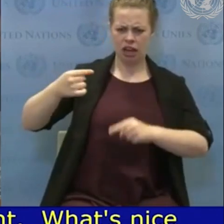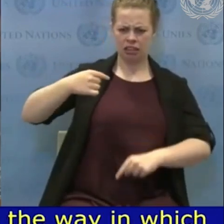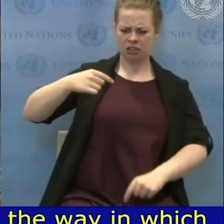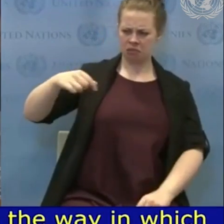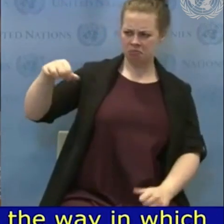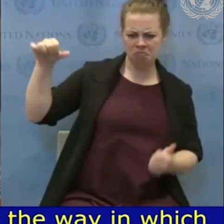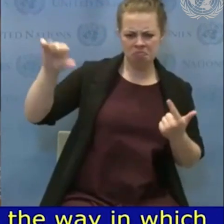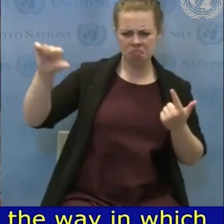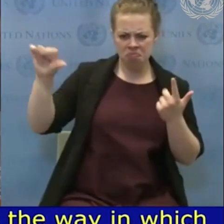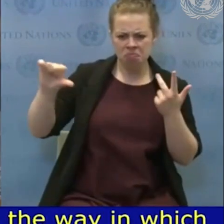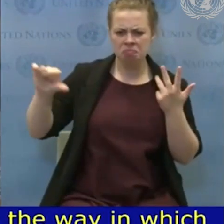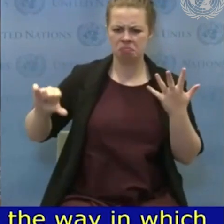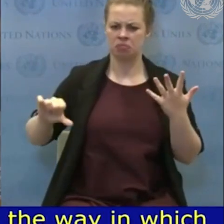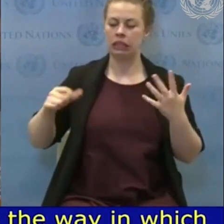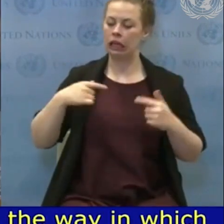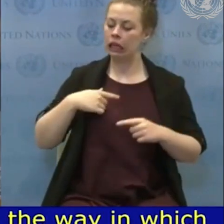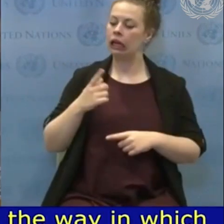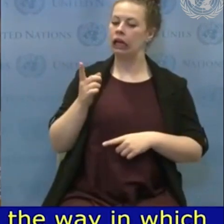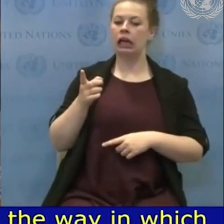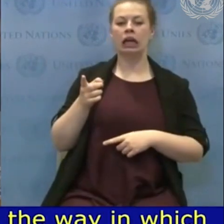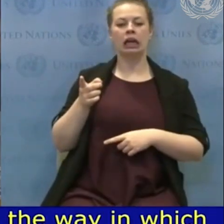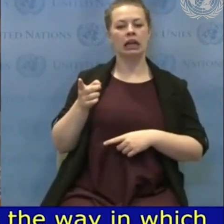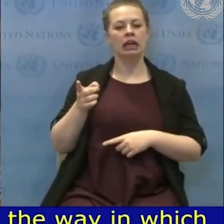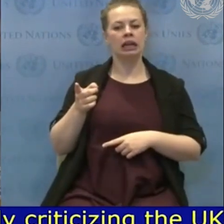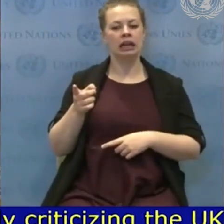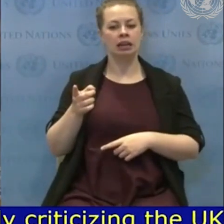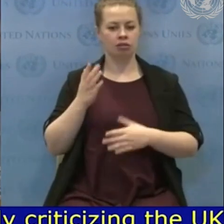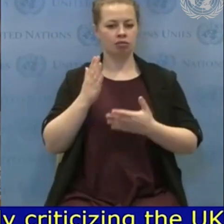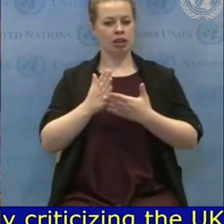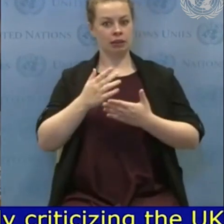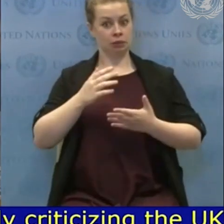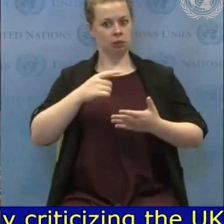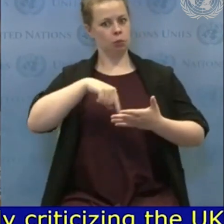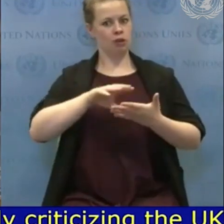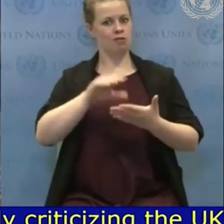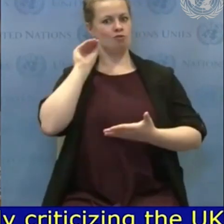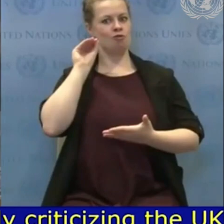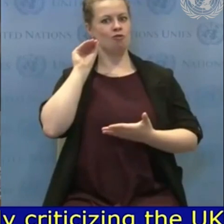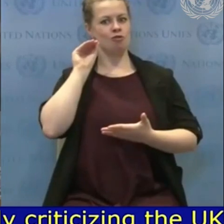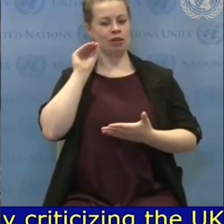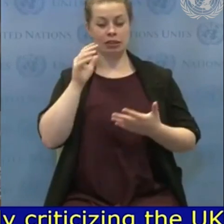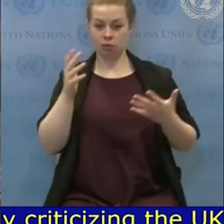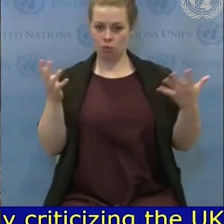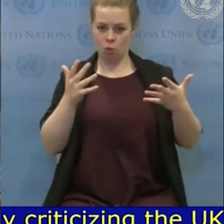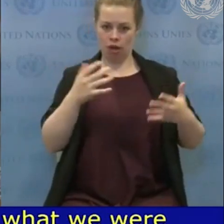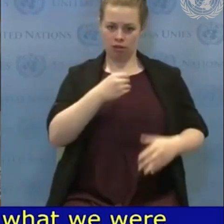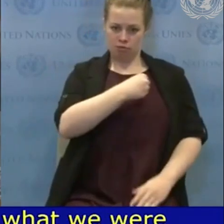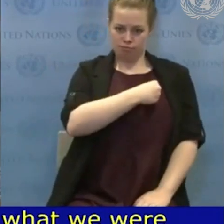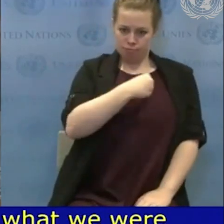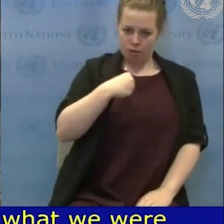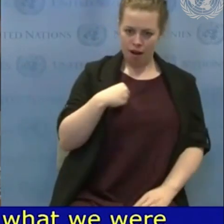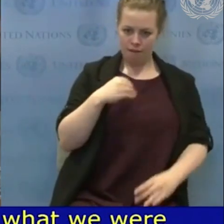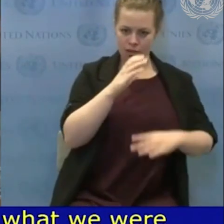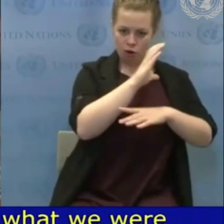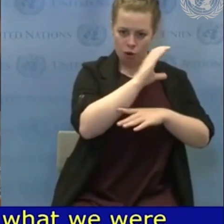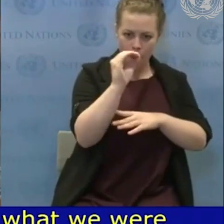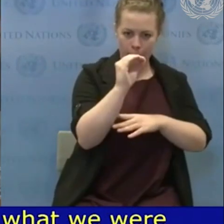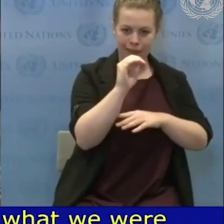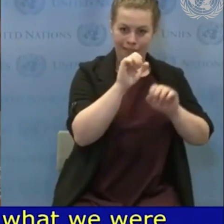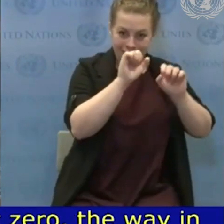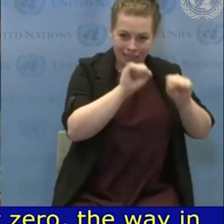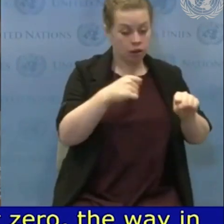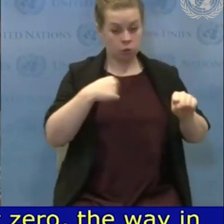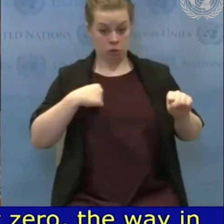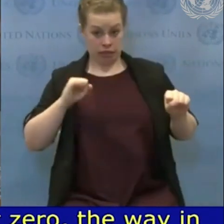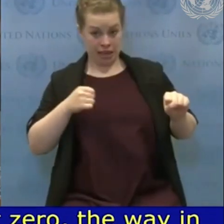zero, the way in which the speech on impact investing really revealed what the private sector can do, which the government cannot do in terms of